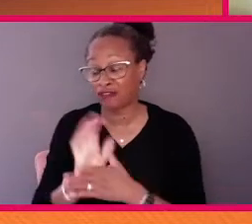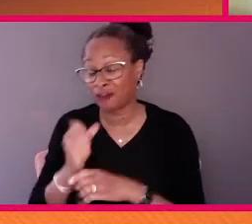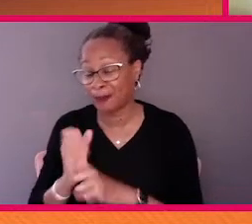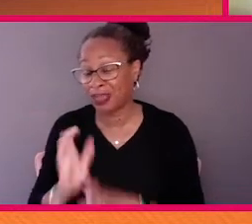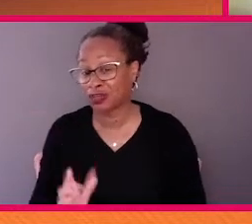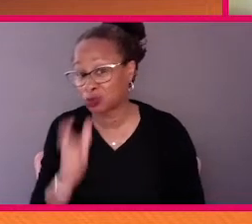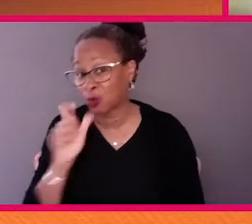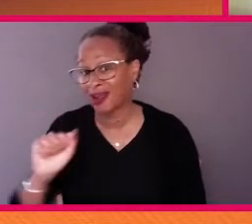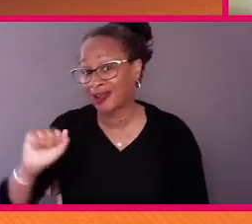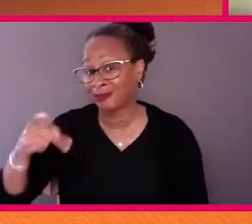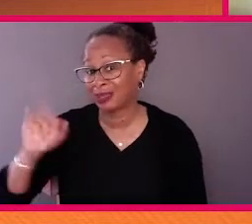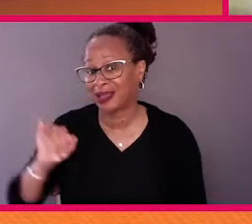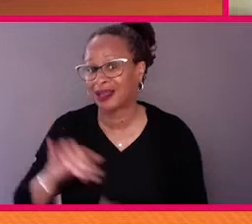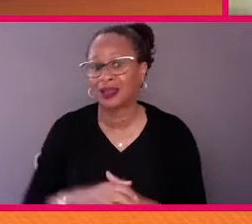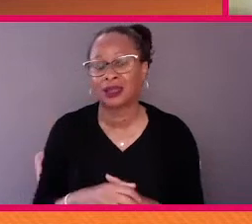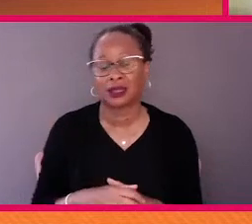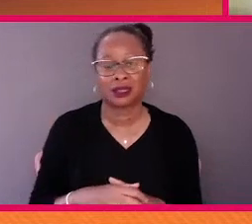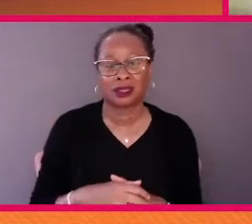that